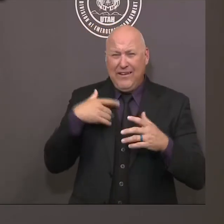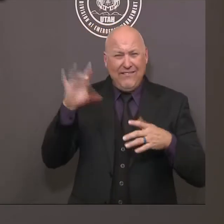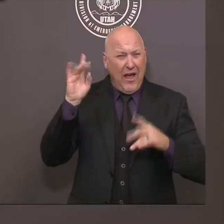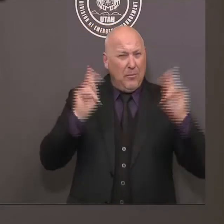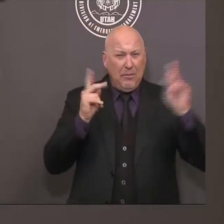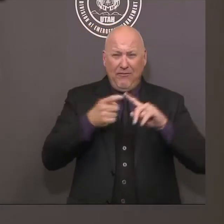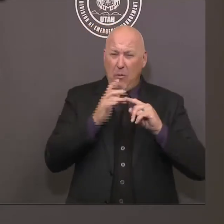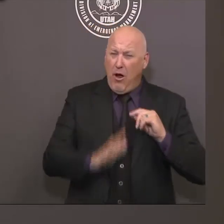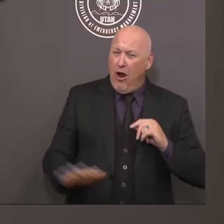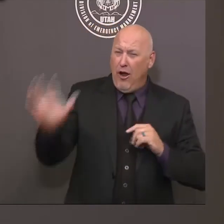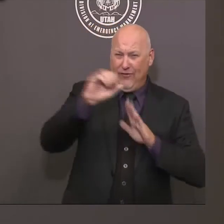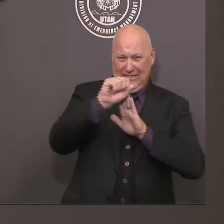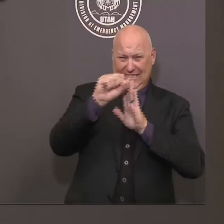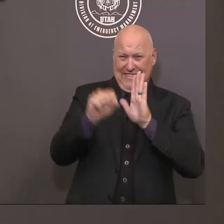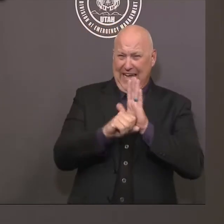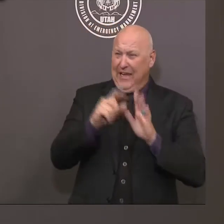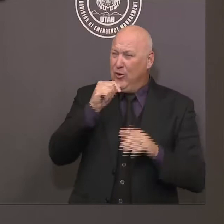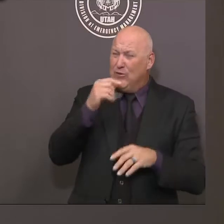bright for all. Thank you.